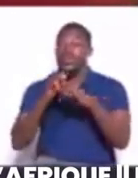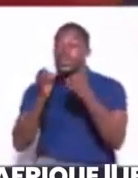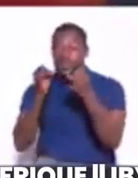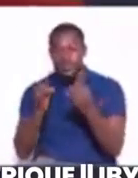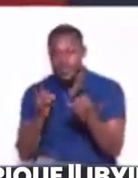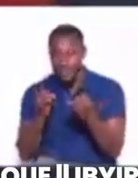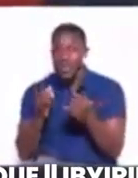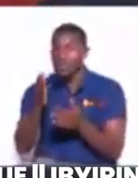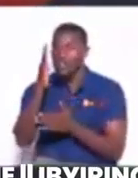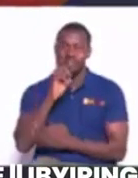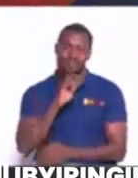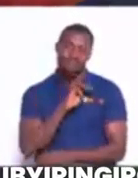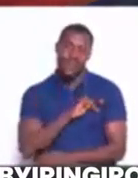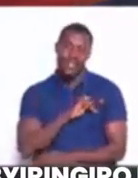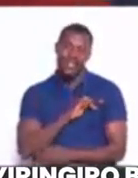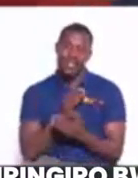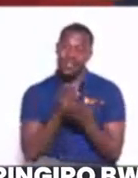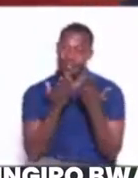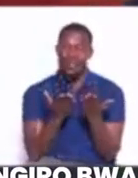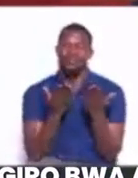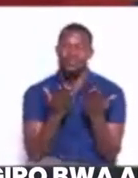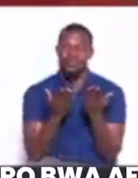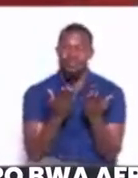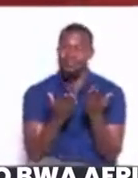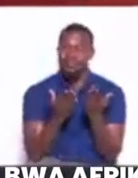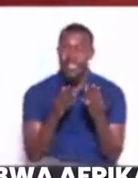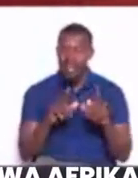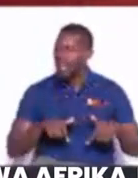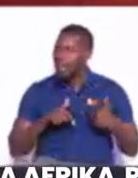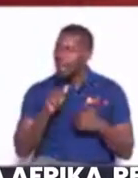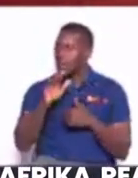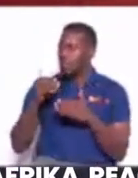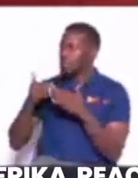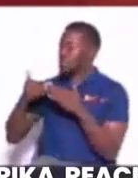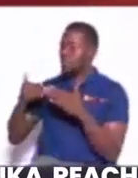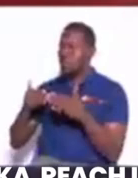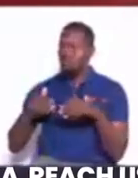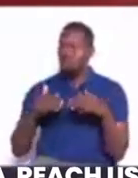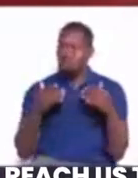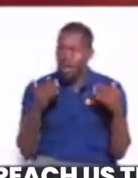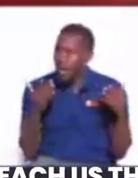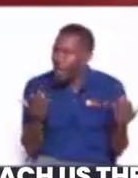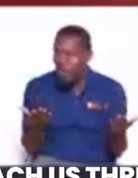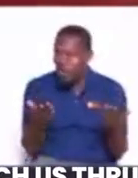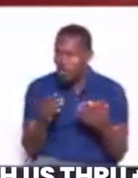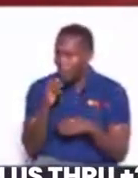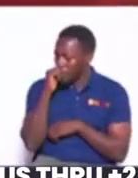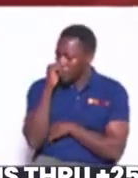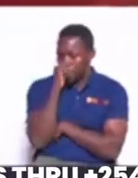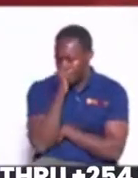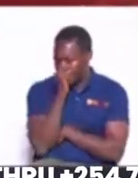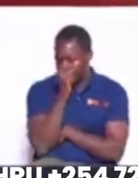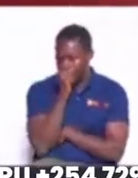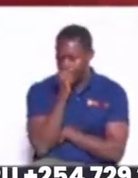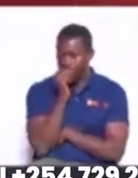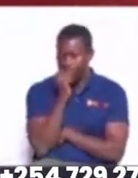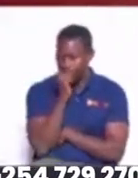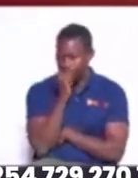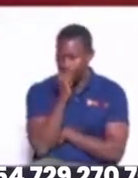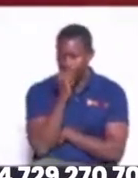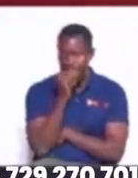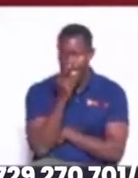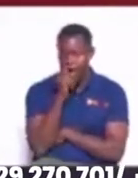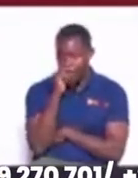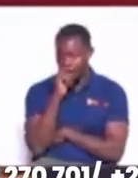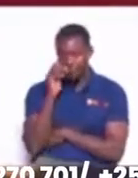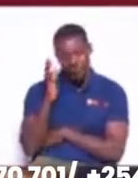tonight? Have you lived lives and done things you wish you'd never done? There's pardon for you tonight.